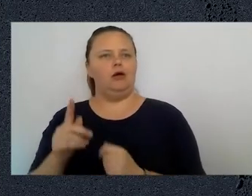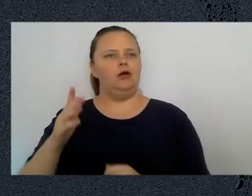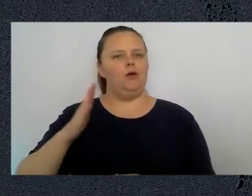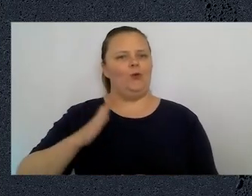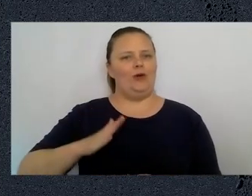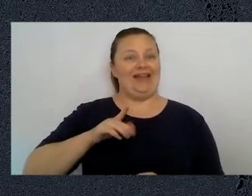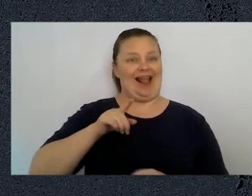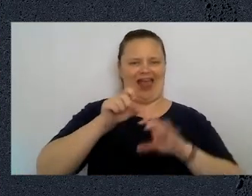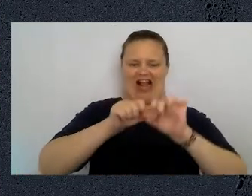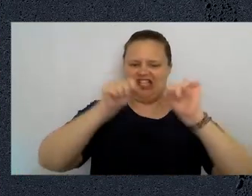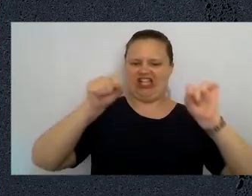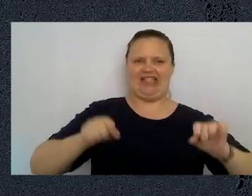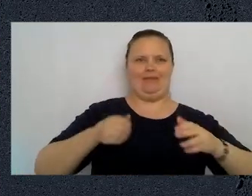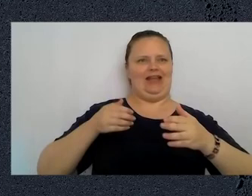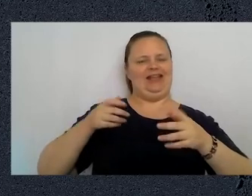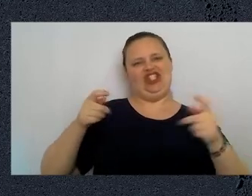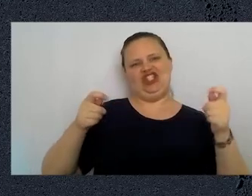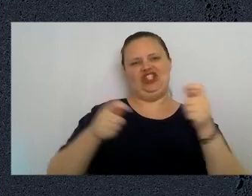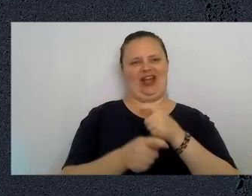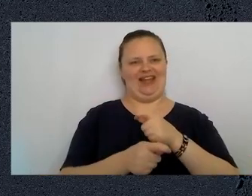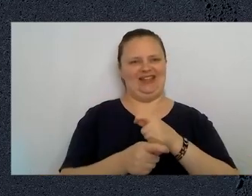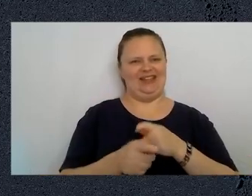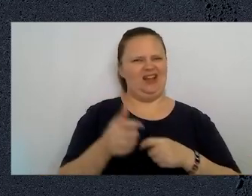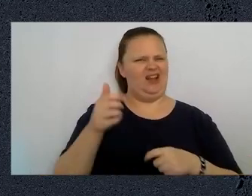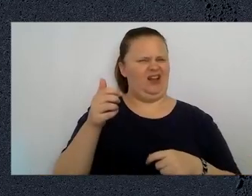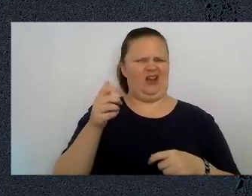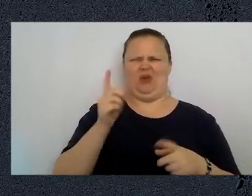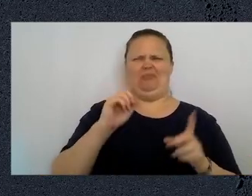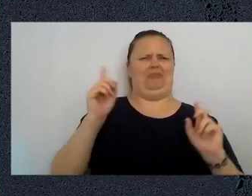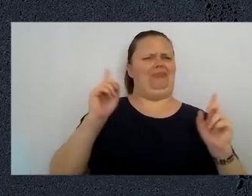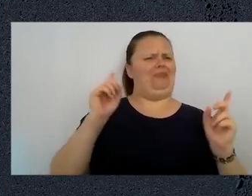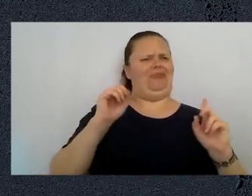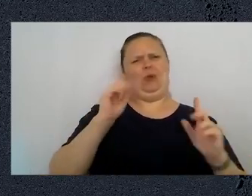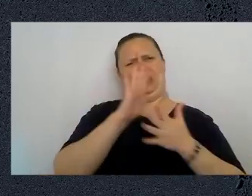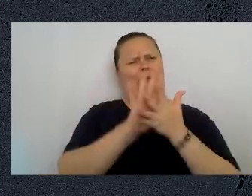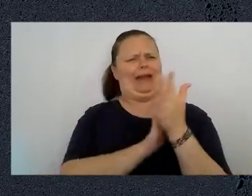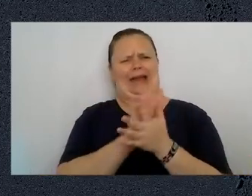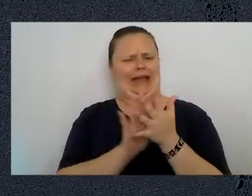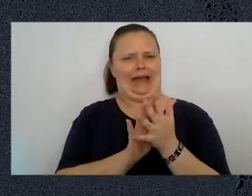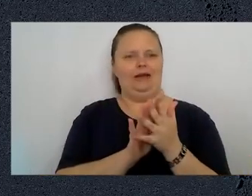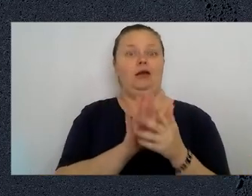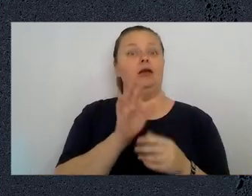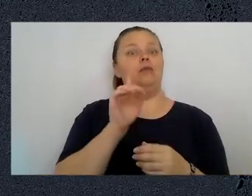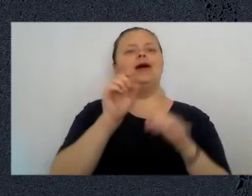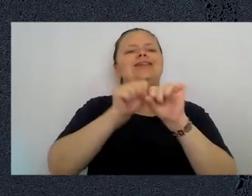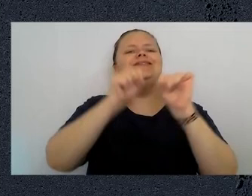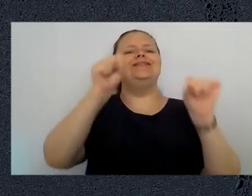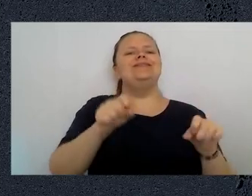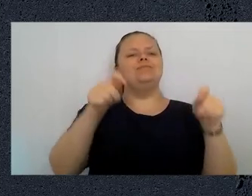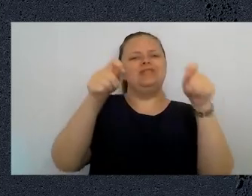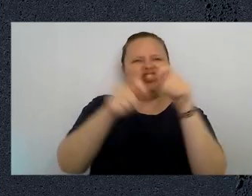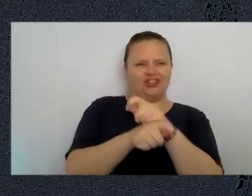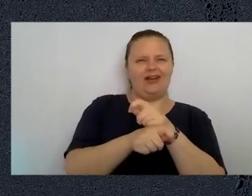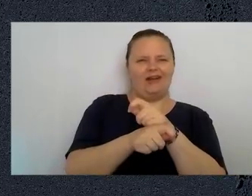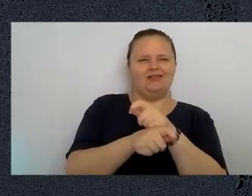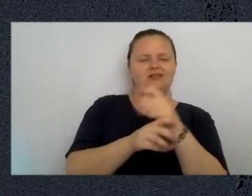systemic change. And that sounds like a, what are you talking about? What is systemic change? Mm-hmm. But systemic change is essentially